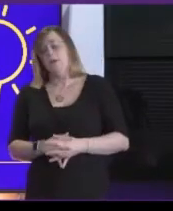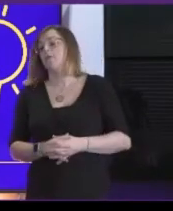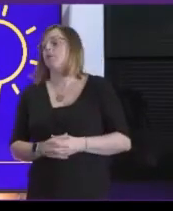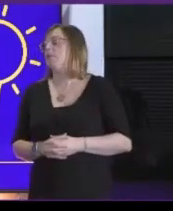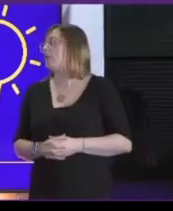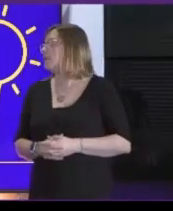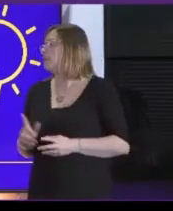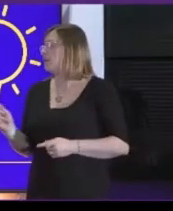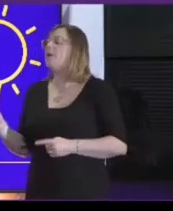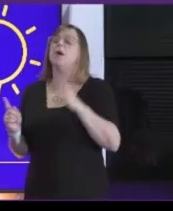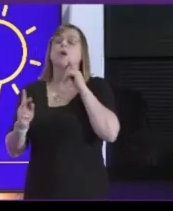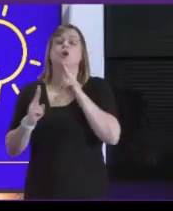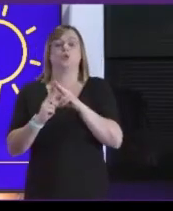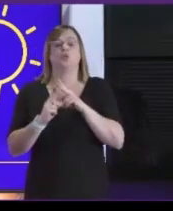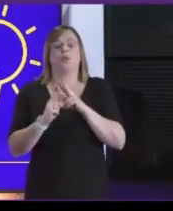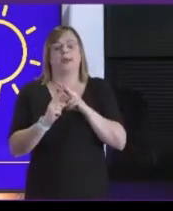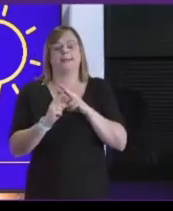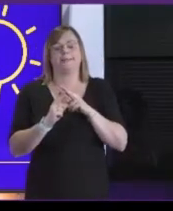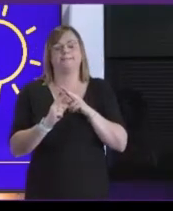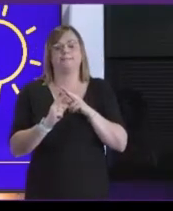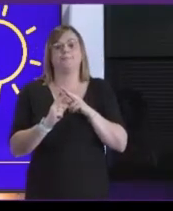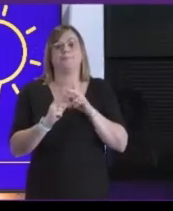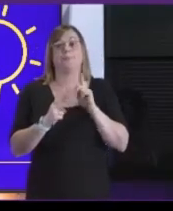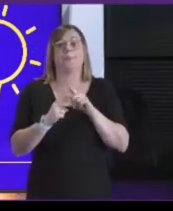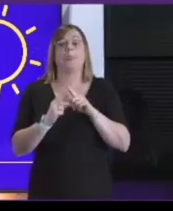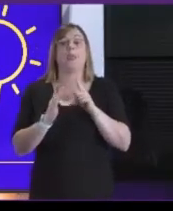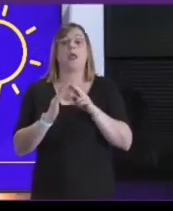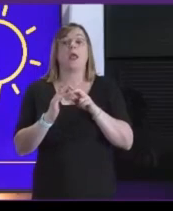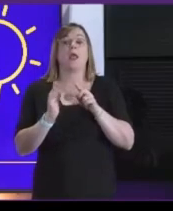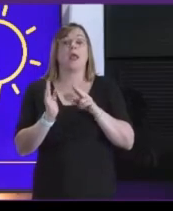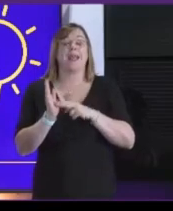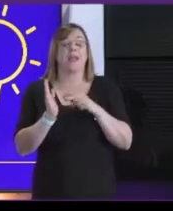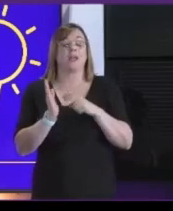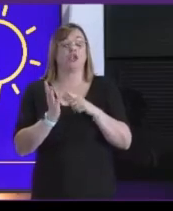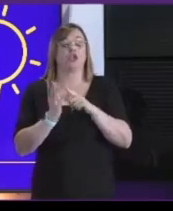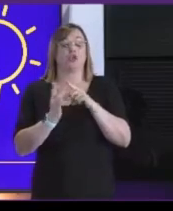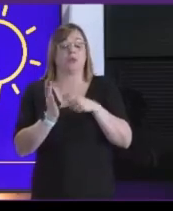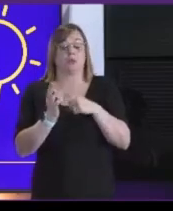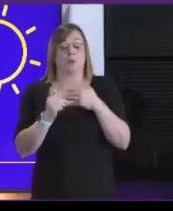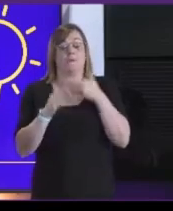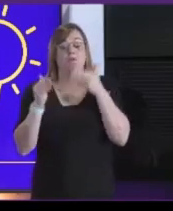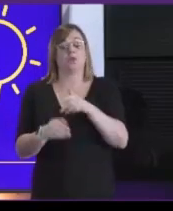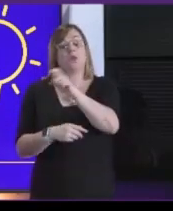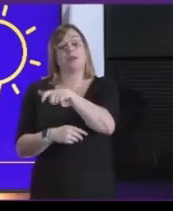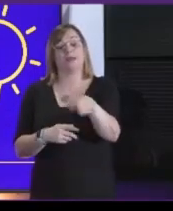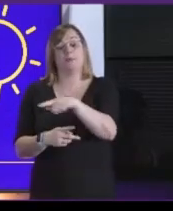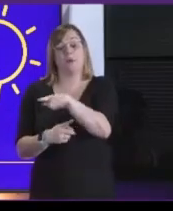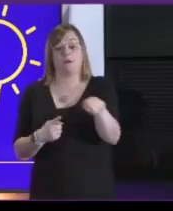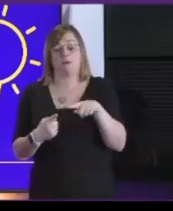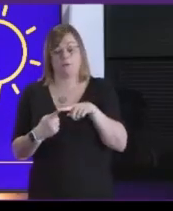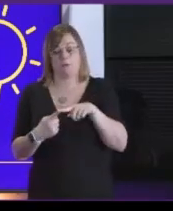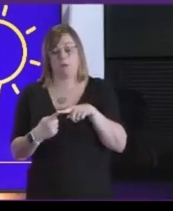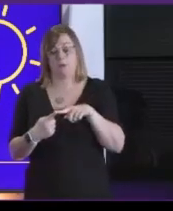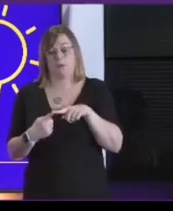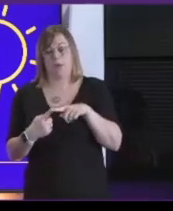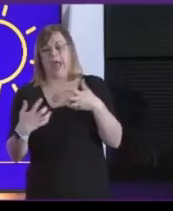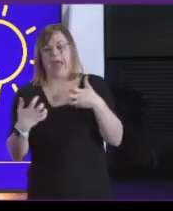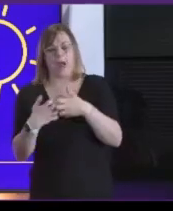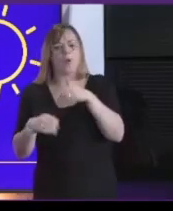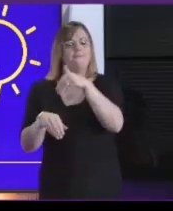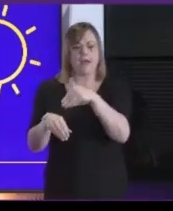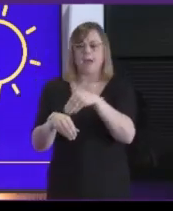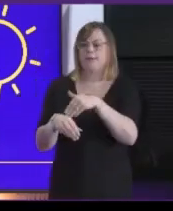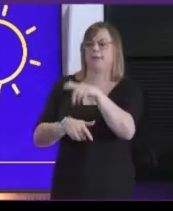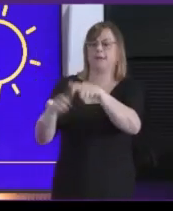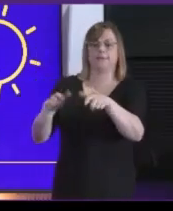Yeah, I think there's two things. One thing is that at Intuit, we're customer focused. So we've always focused on how is this impacting the